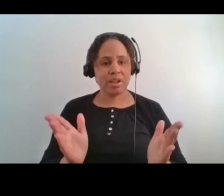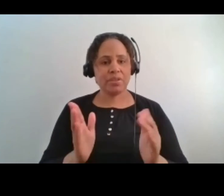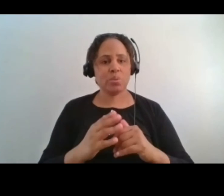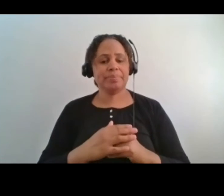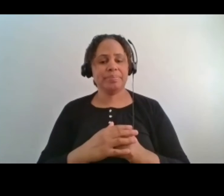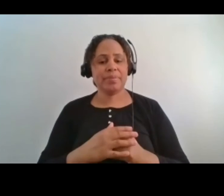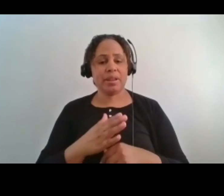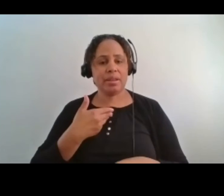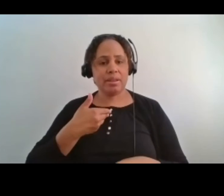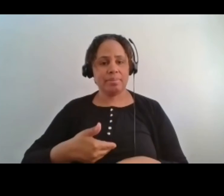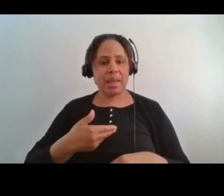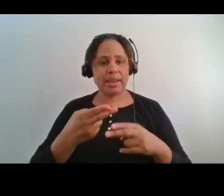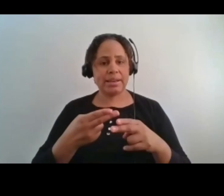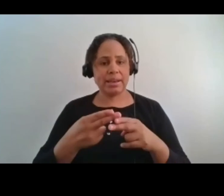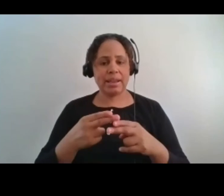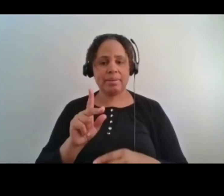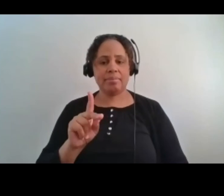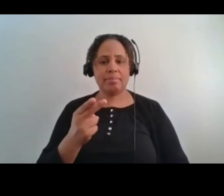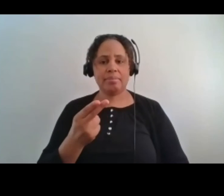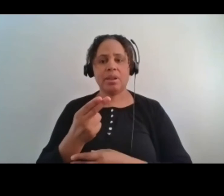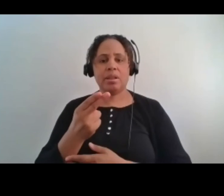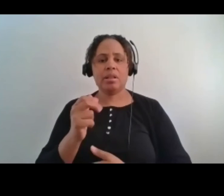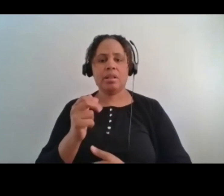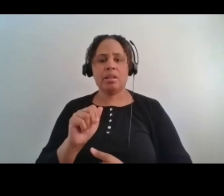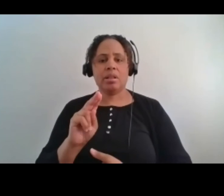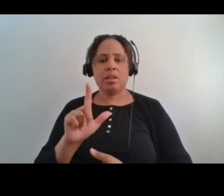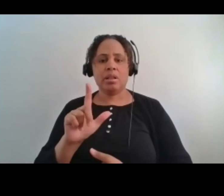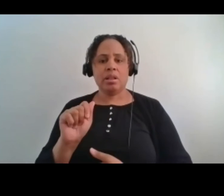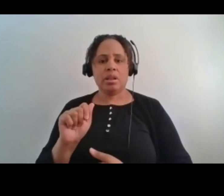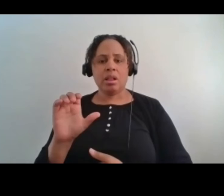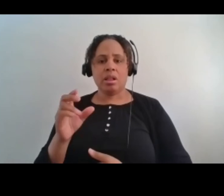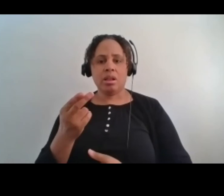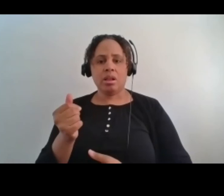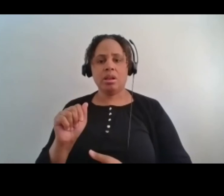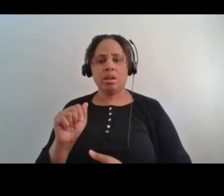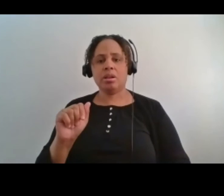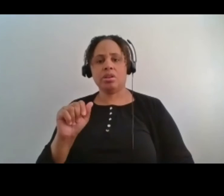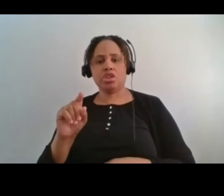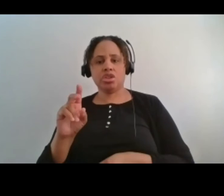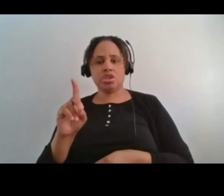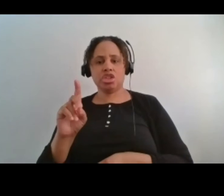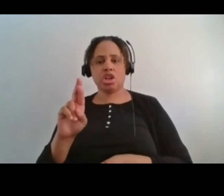My name is Khaula Chaudhry, and I am a kidney transplant recipient. Like Brother Omar